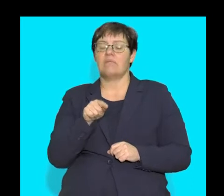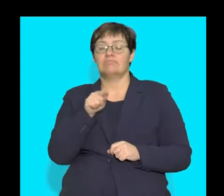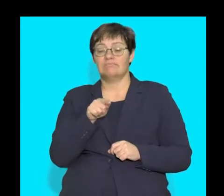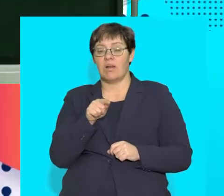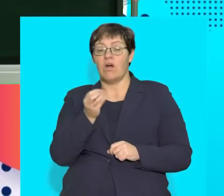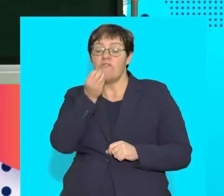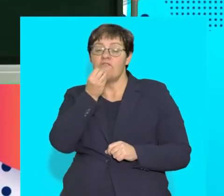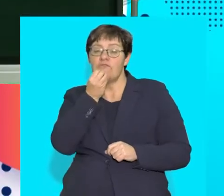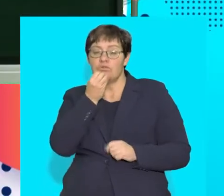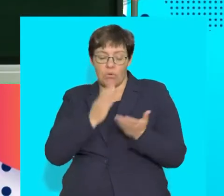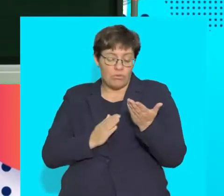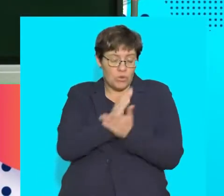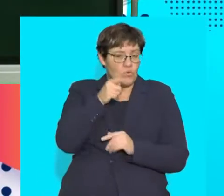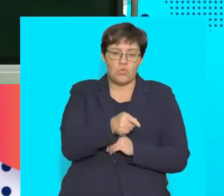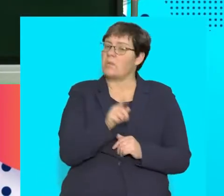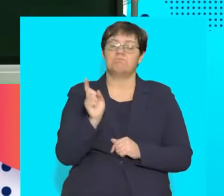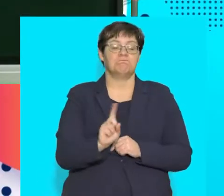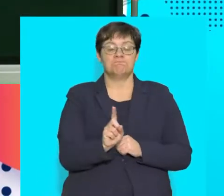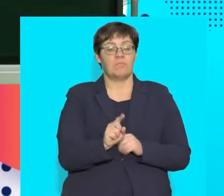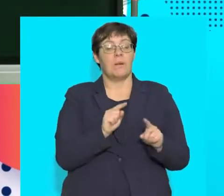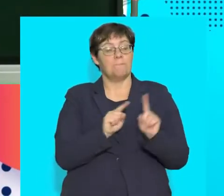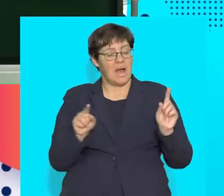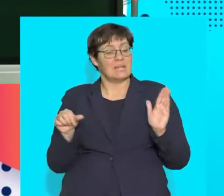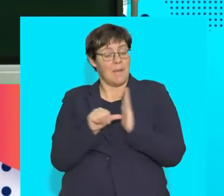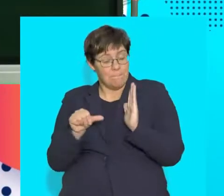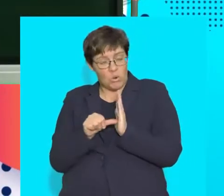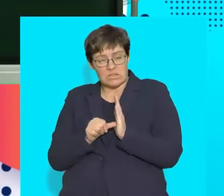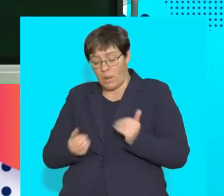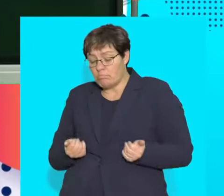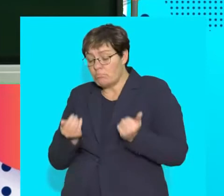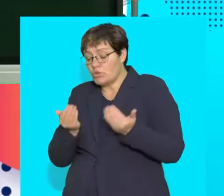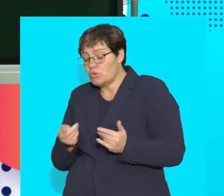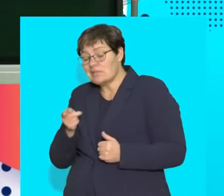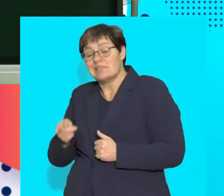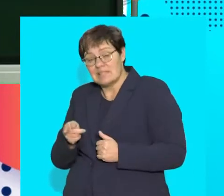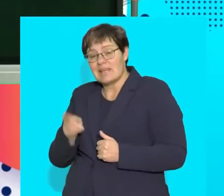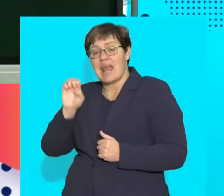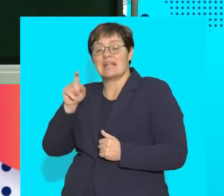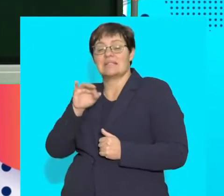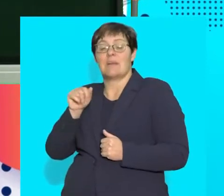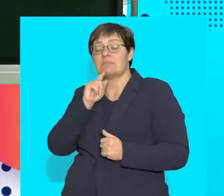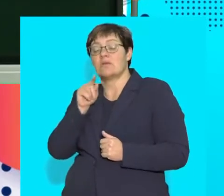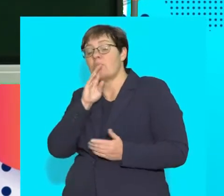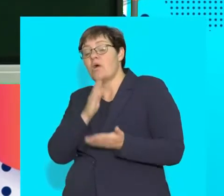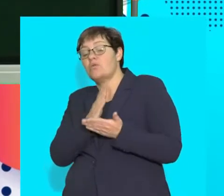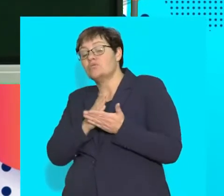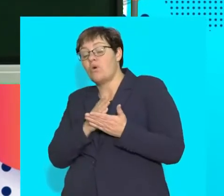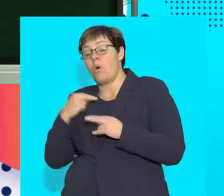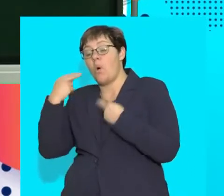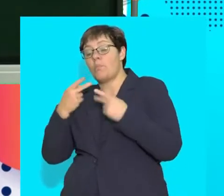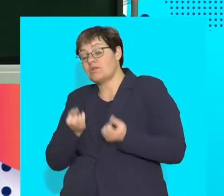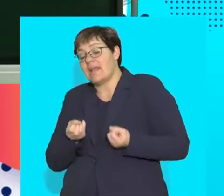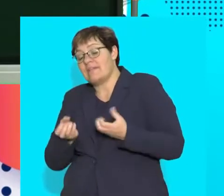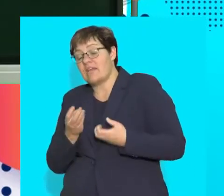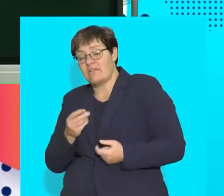meaning that food does not pass through it, but it is important in producing important enzymes and hormones